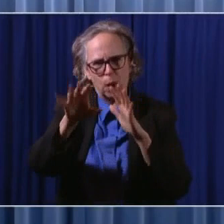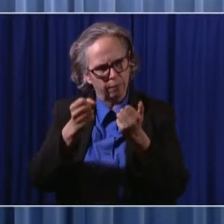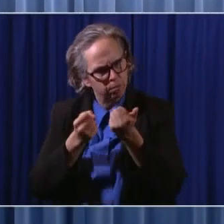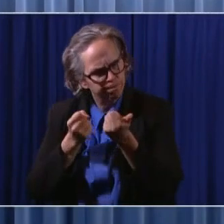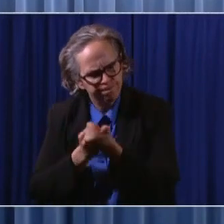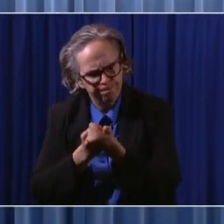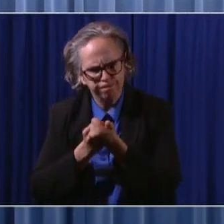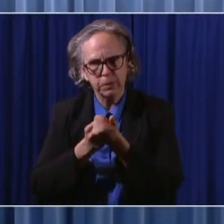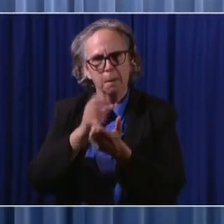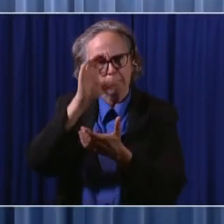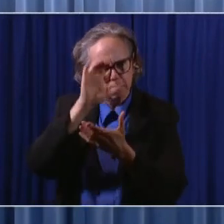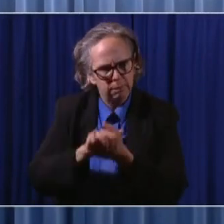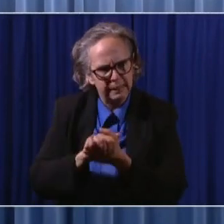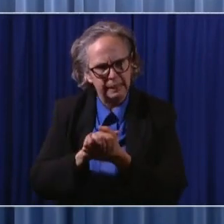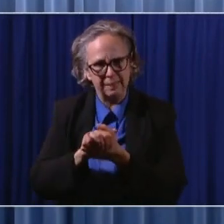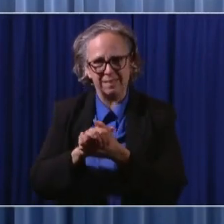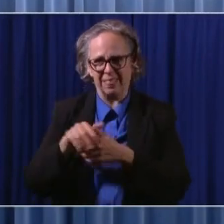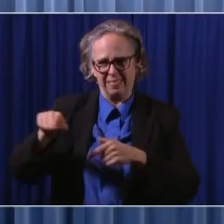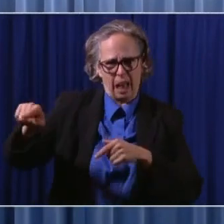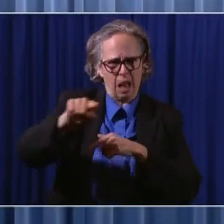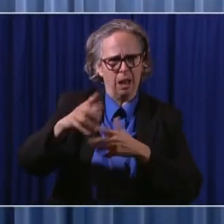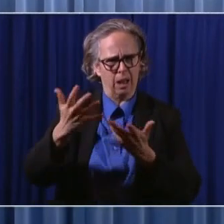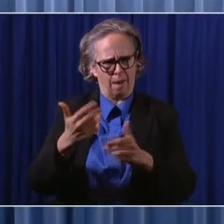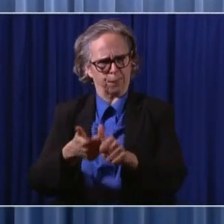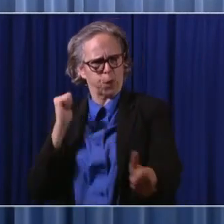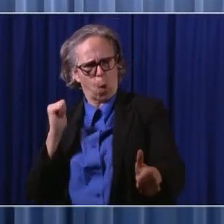to get into that red category.